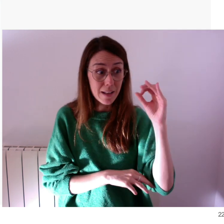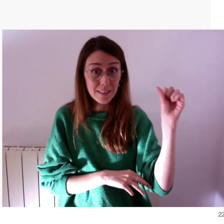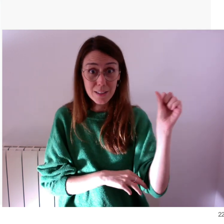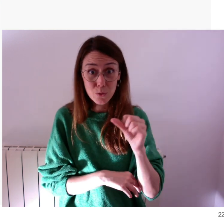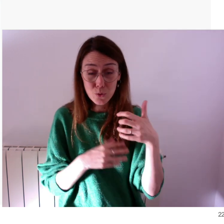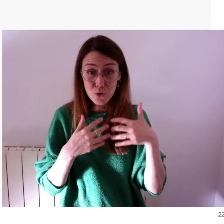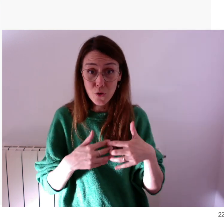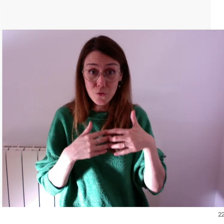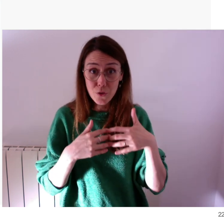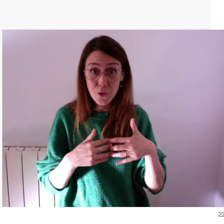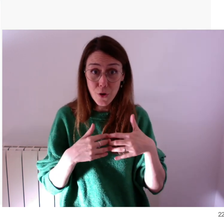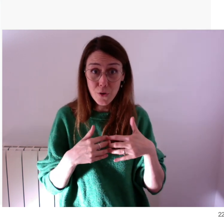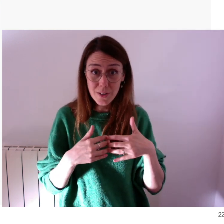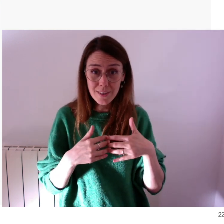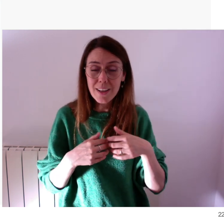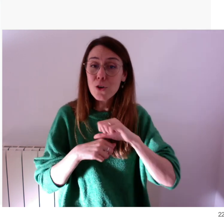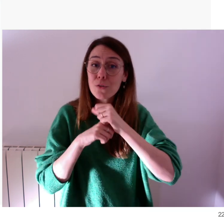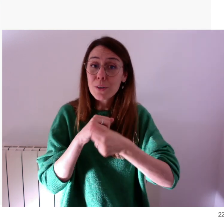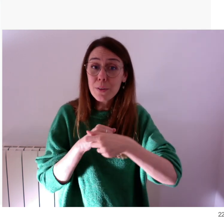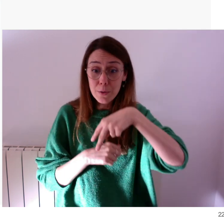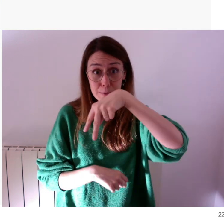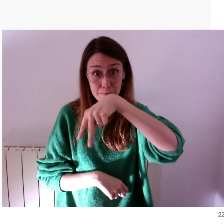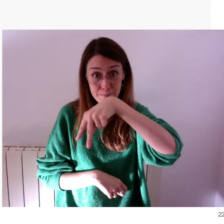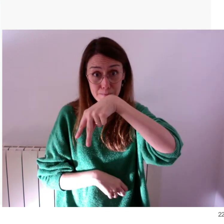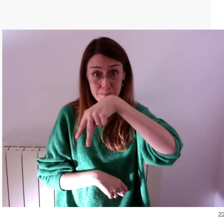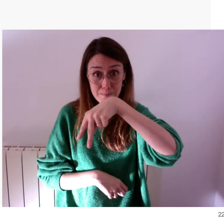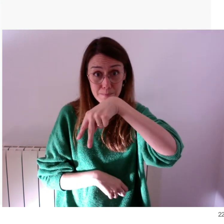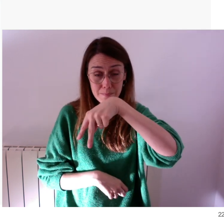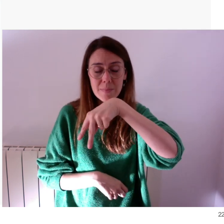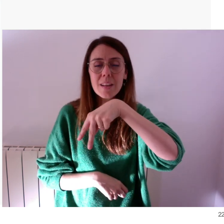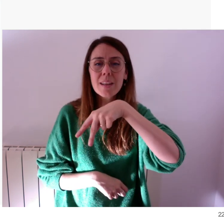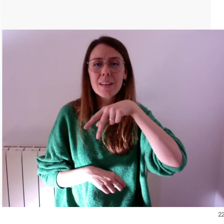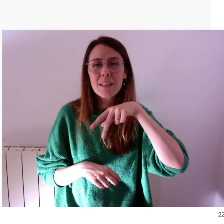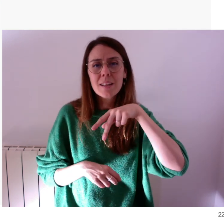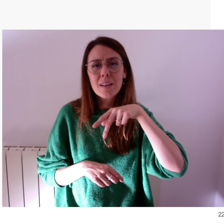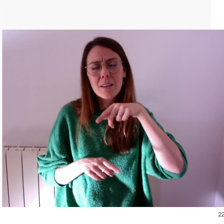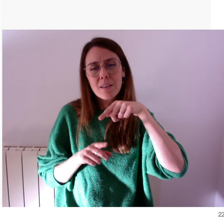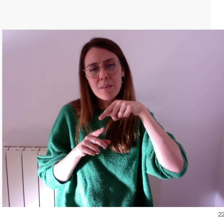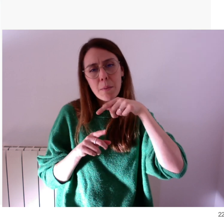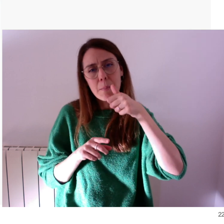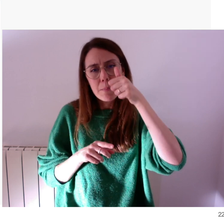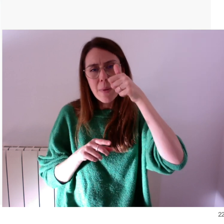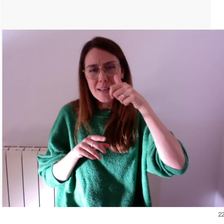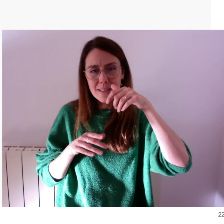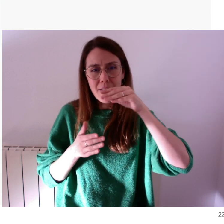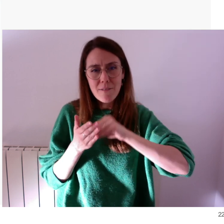while the two end shape was used to express path only.